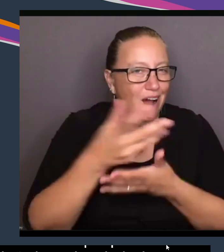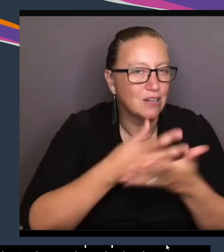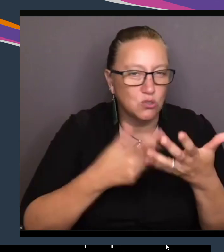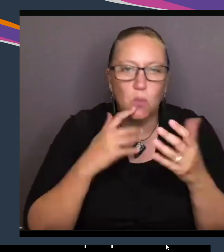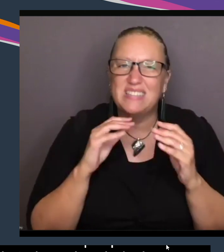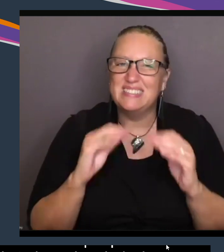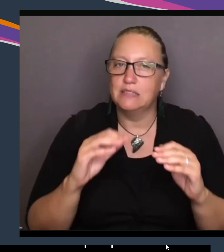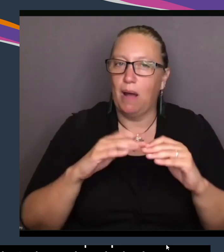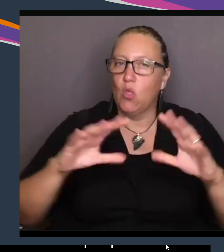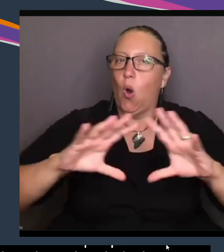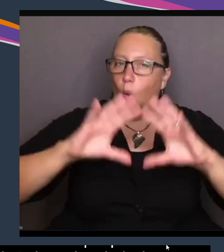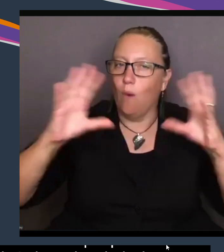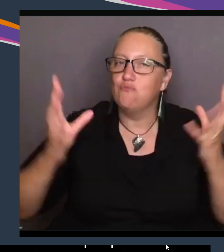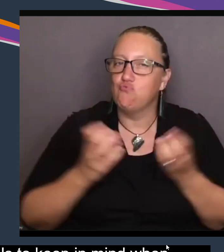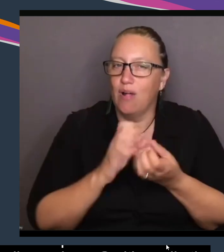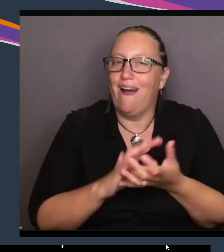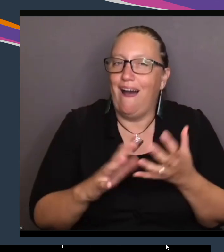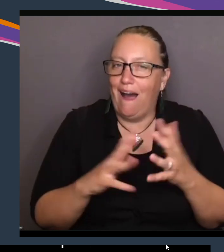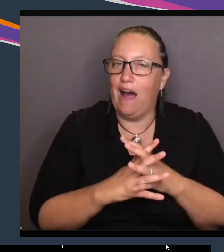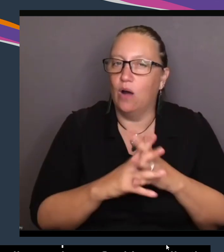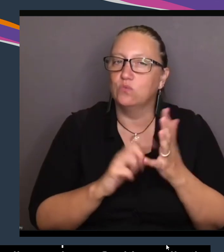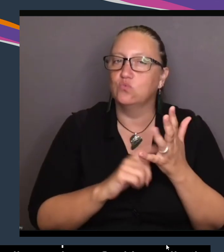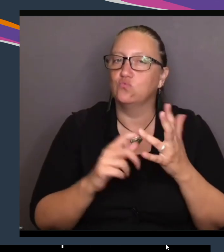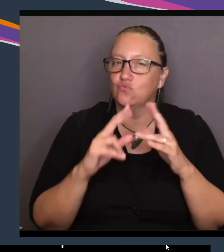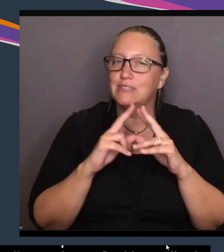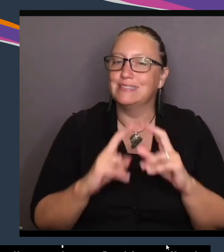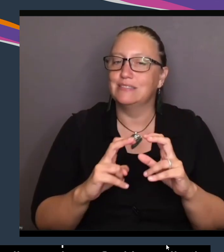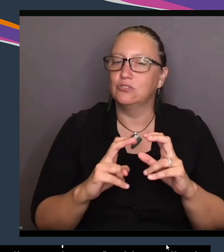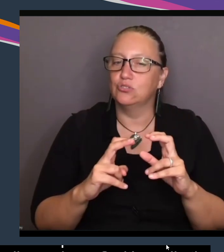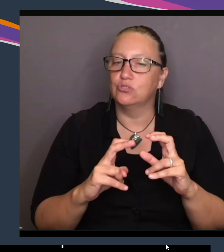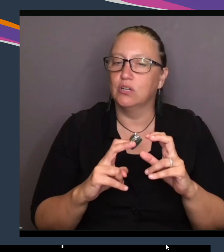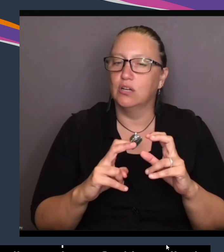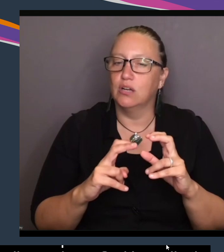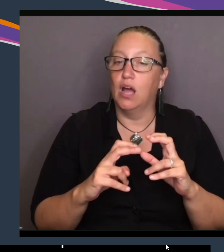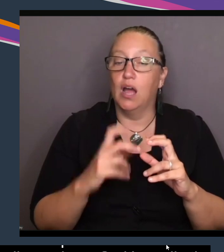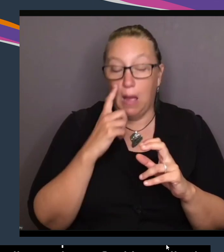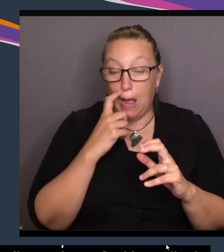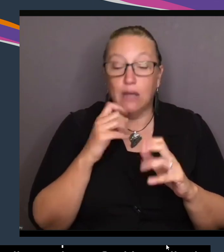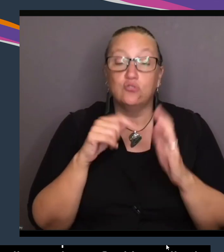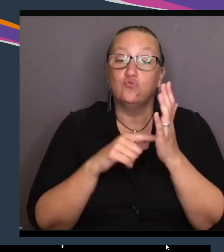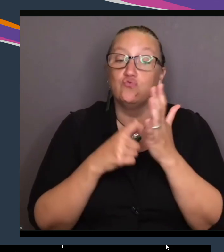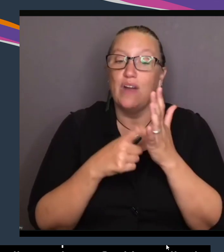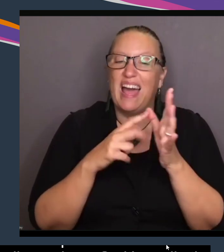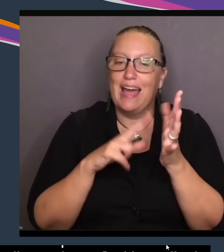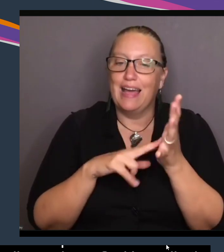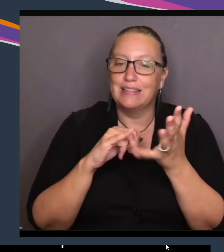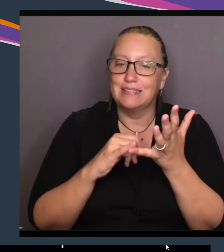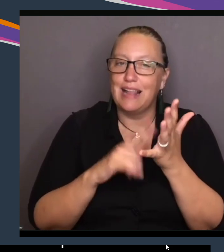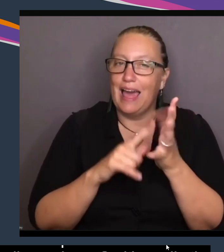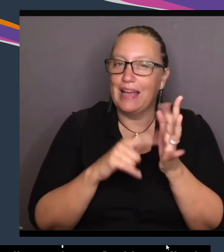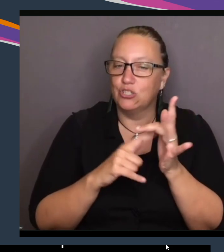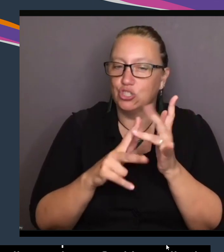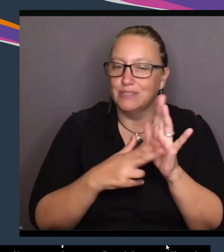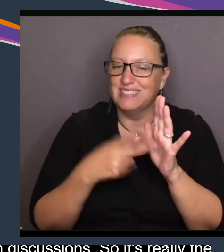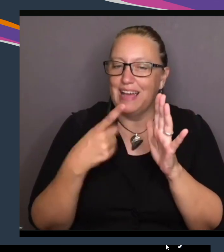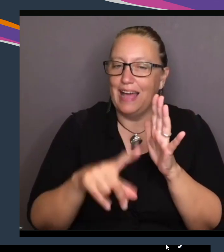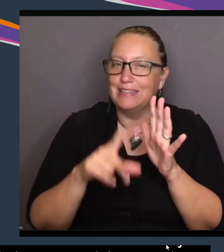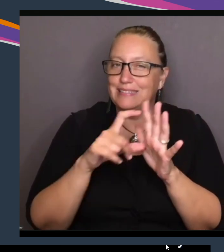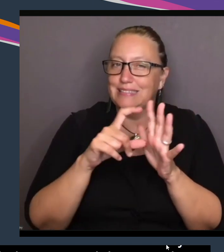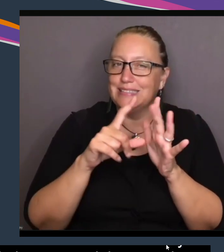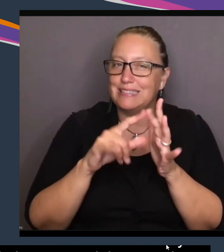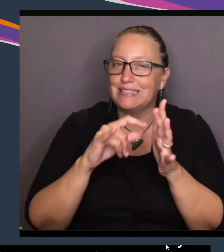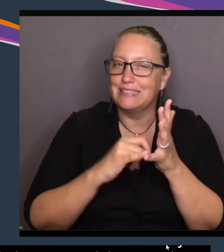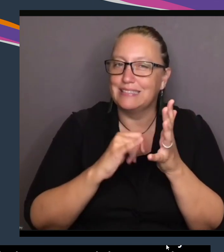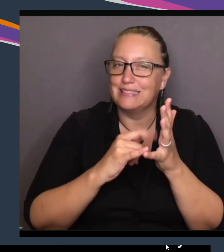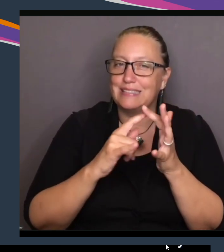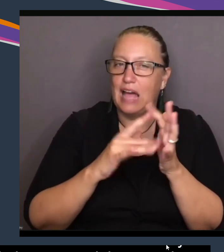around translation and dissemination and how to speak up for yourself in the translation, how to become an author on publications, and